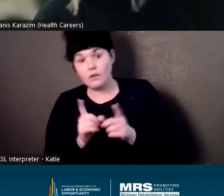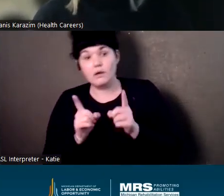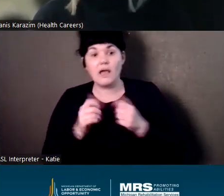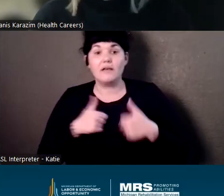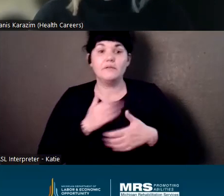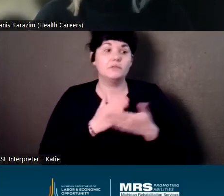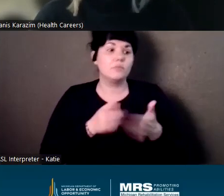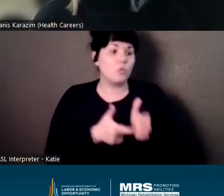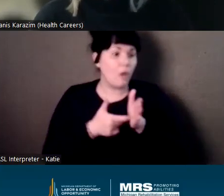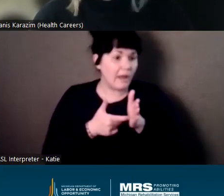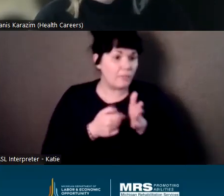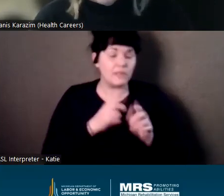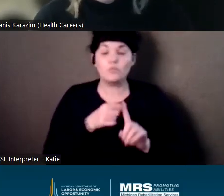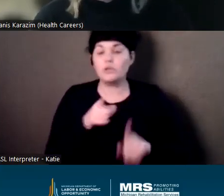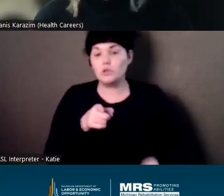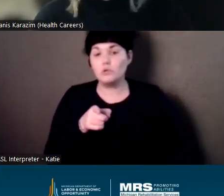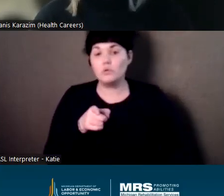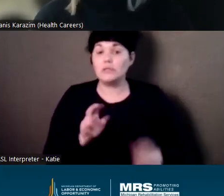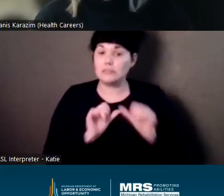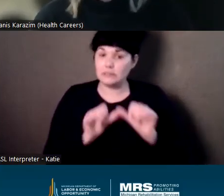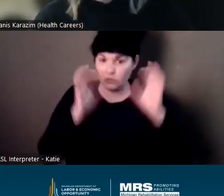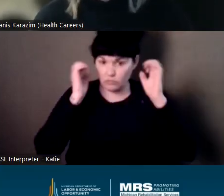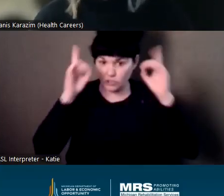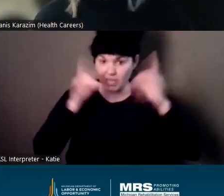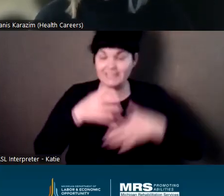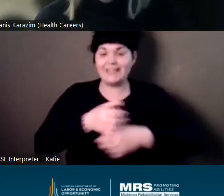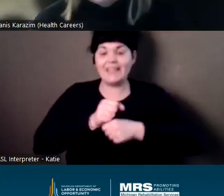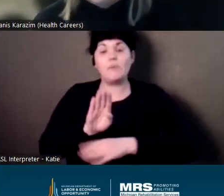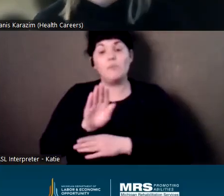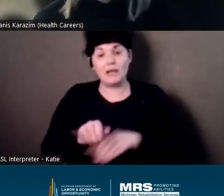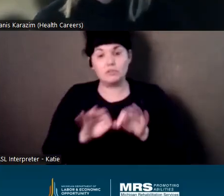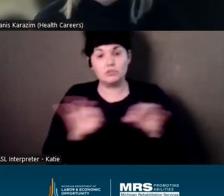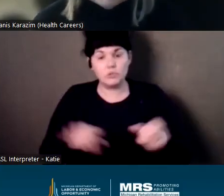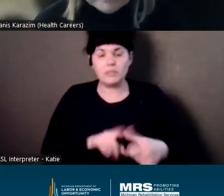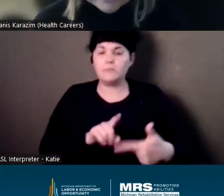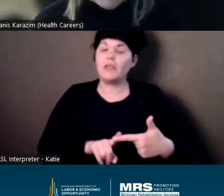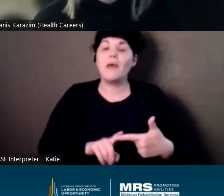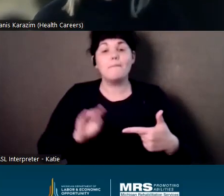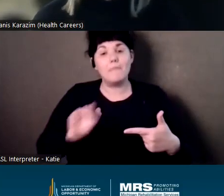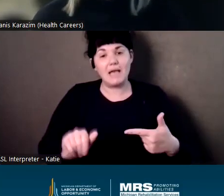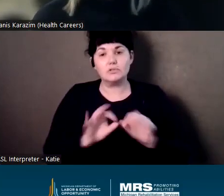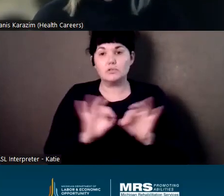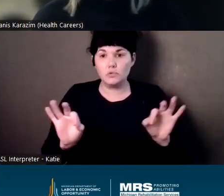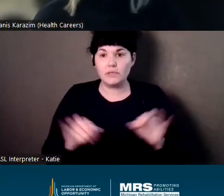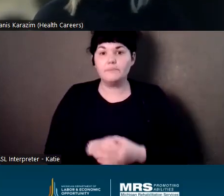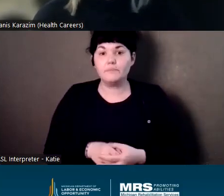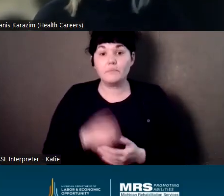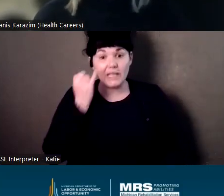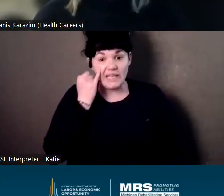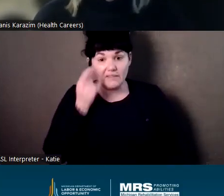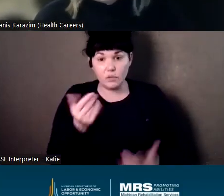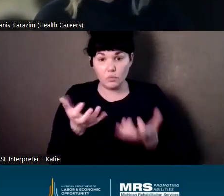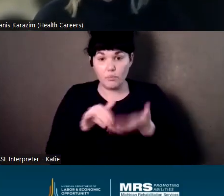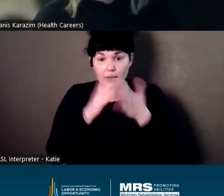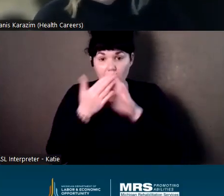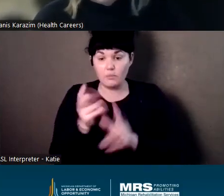requirements where you go on to get a bachelor's degree, master's degree. If you're going to be a supervisor of